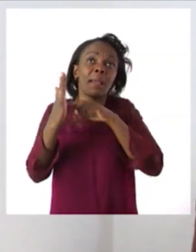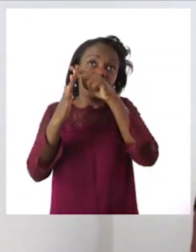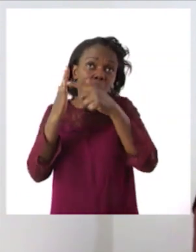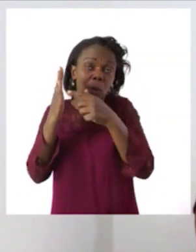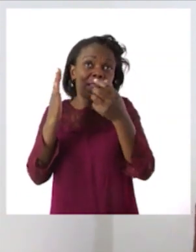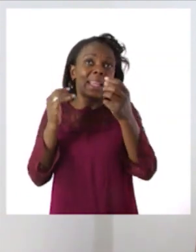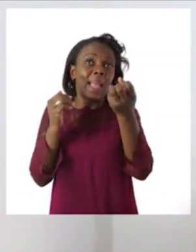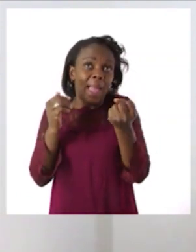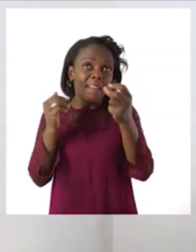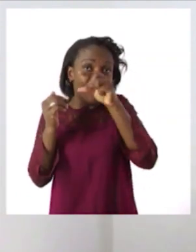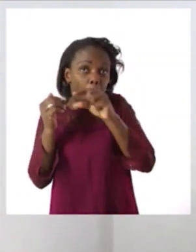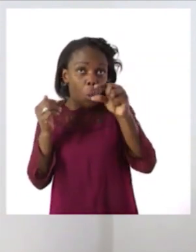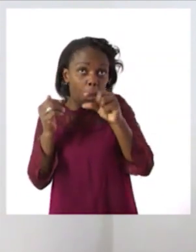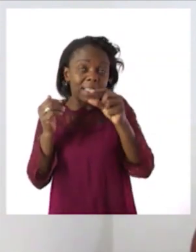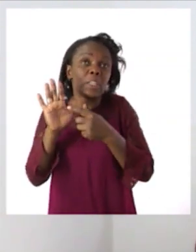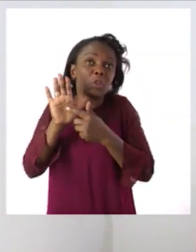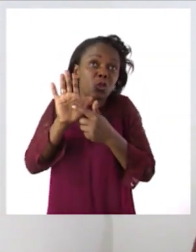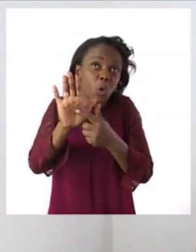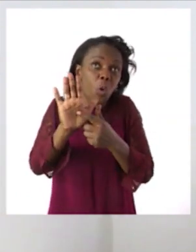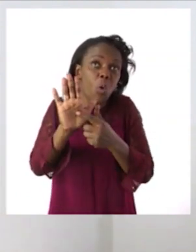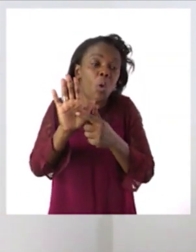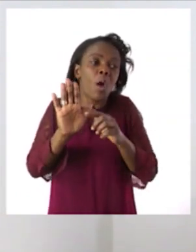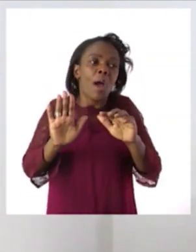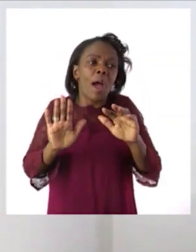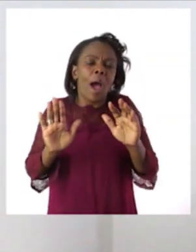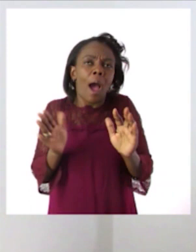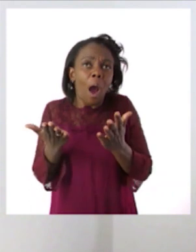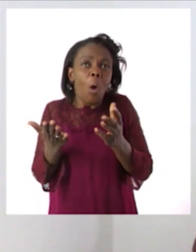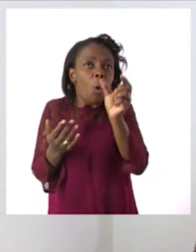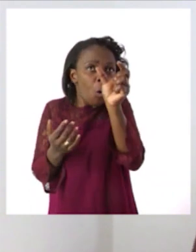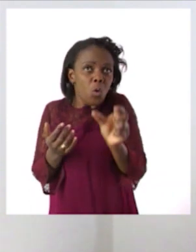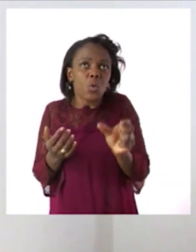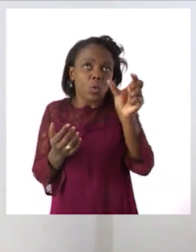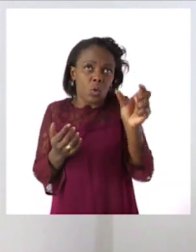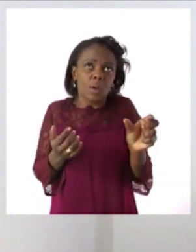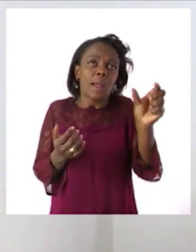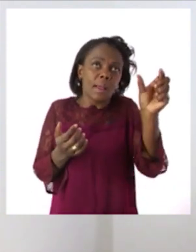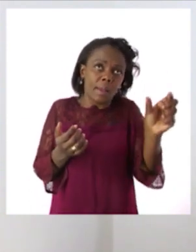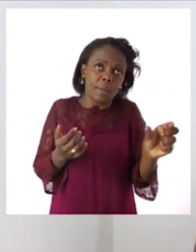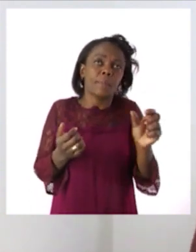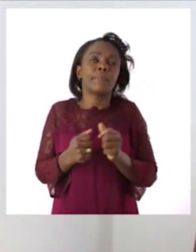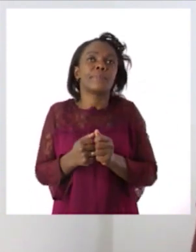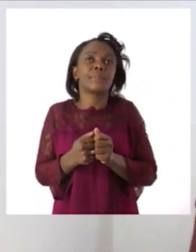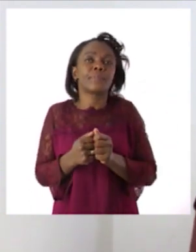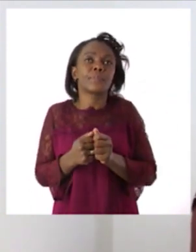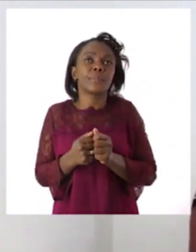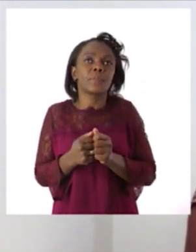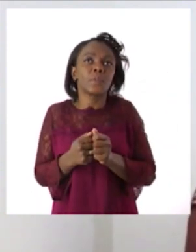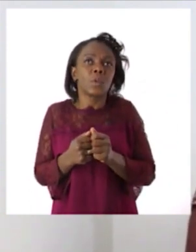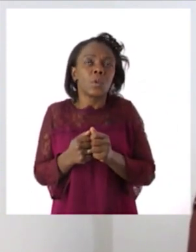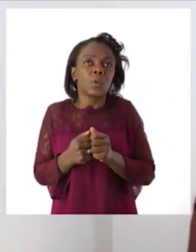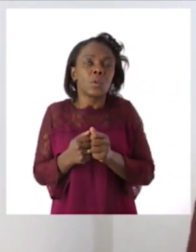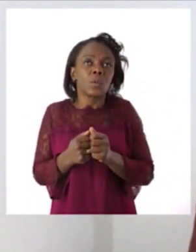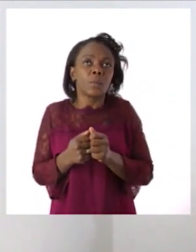word. So you don't need to be clapping all the time and clapping and clapping. And you can just check on the word how